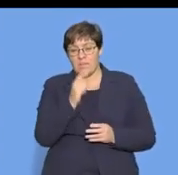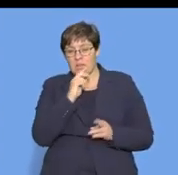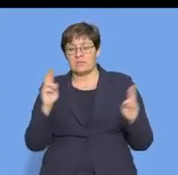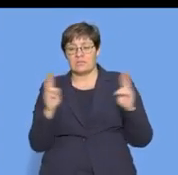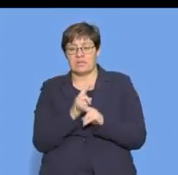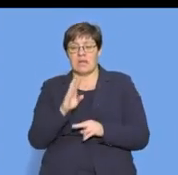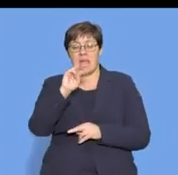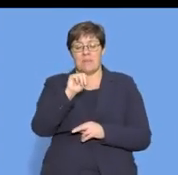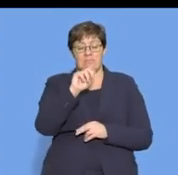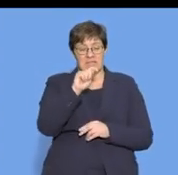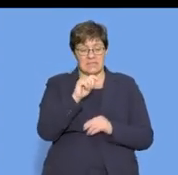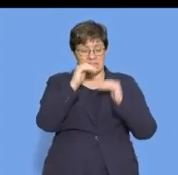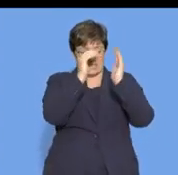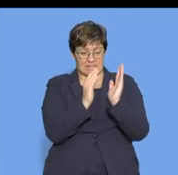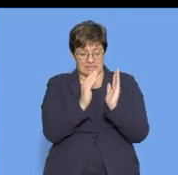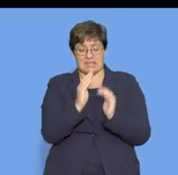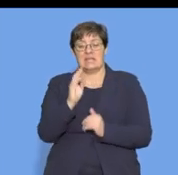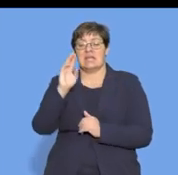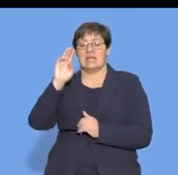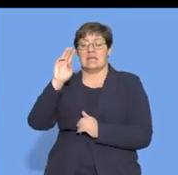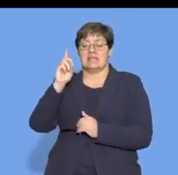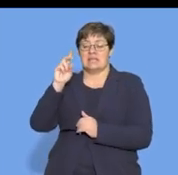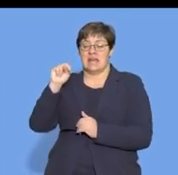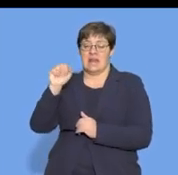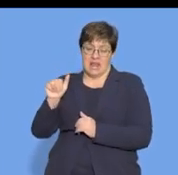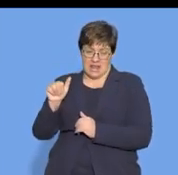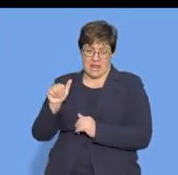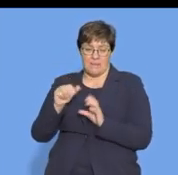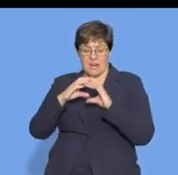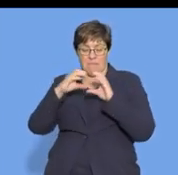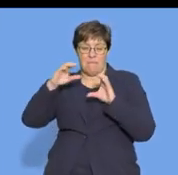we abbreviate a mitochondrial DNA. We put an